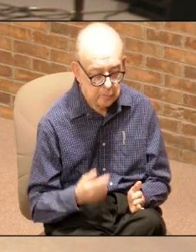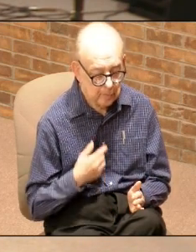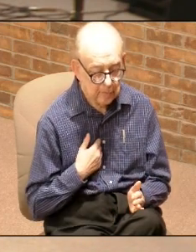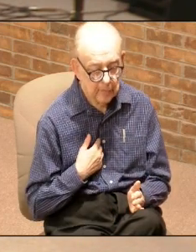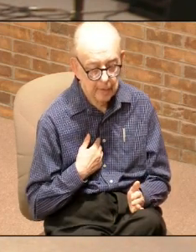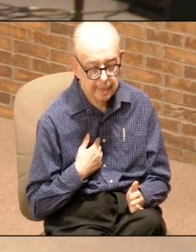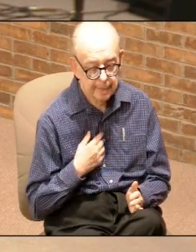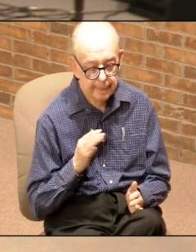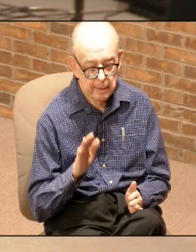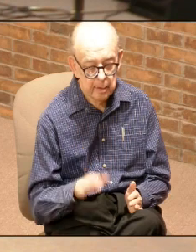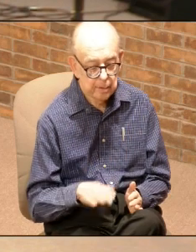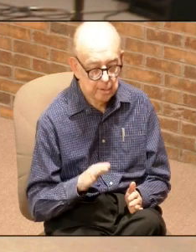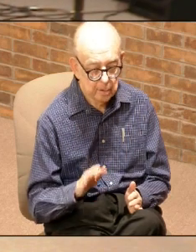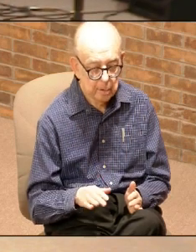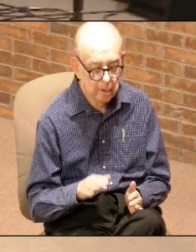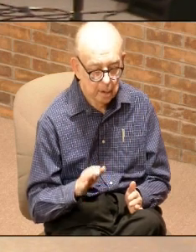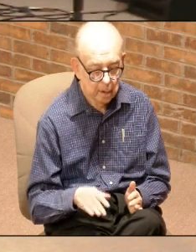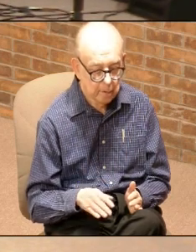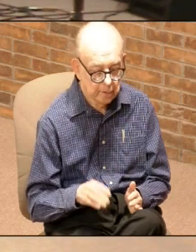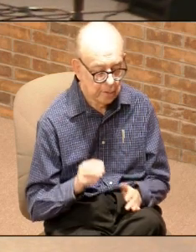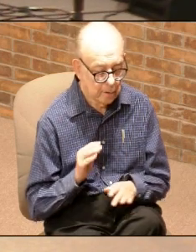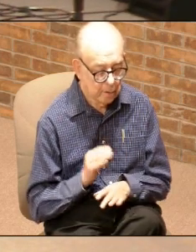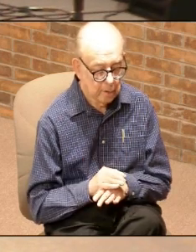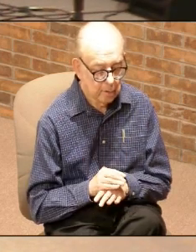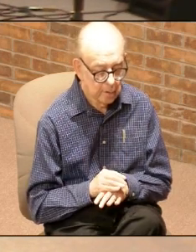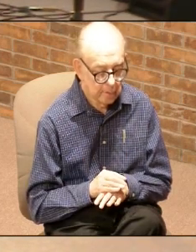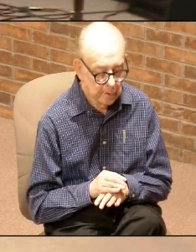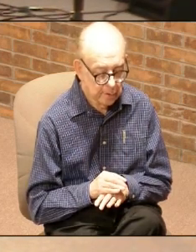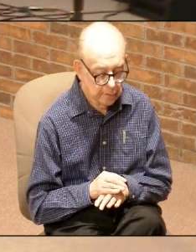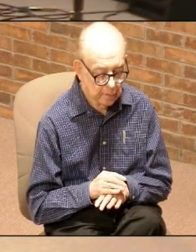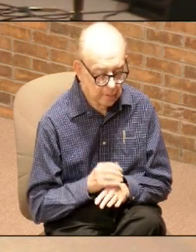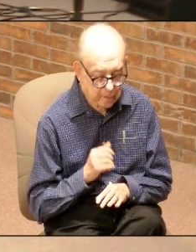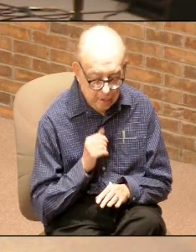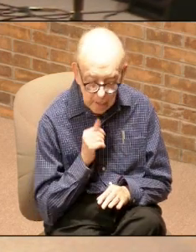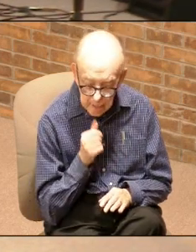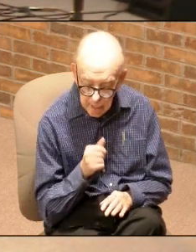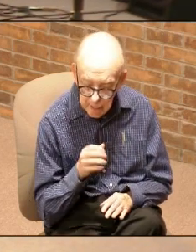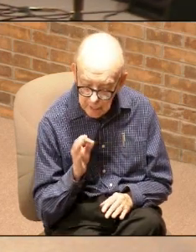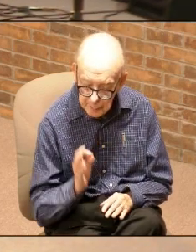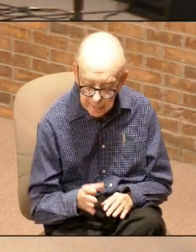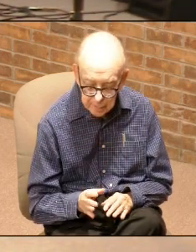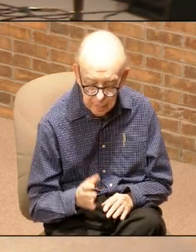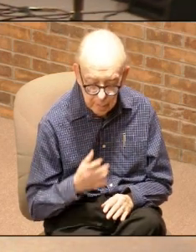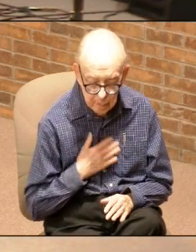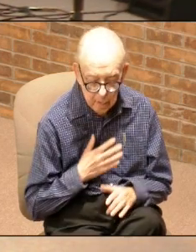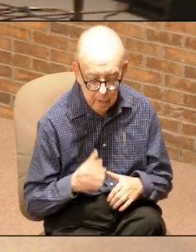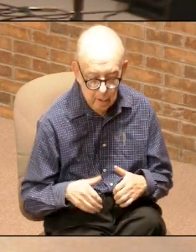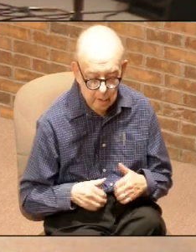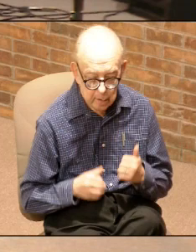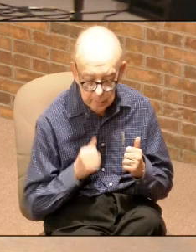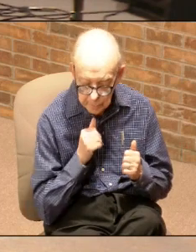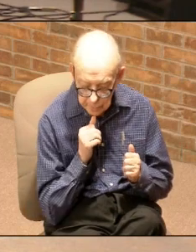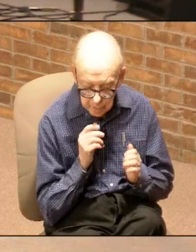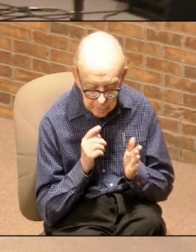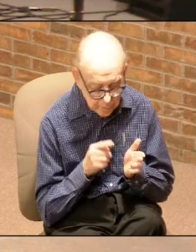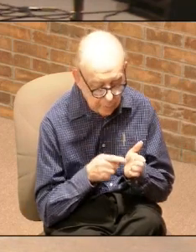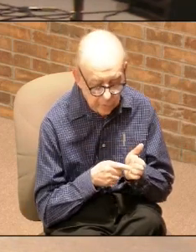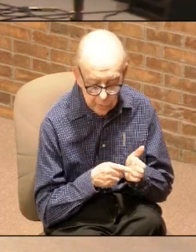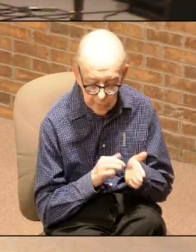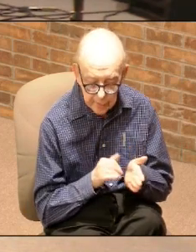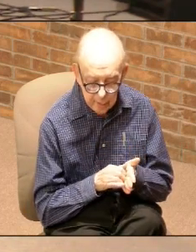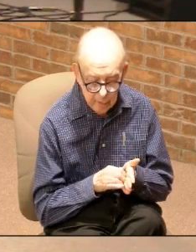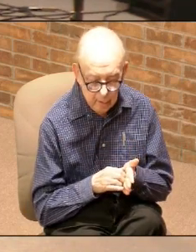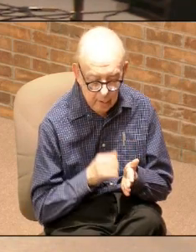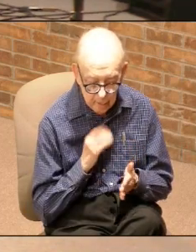I was still a minister, not a pastor. My life was not reflective of that.